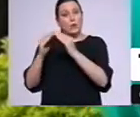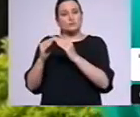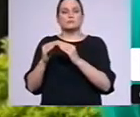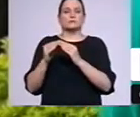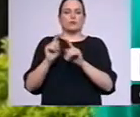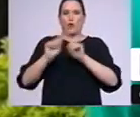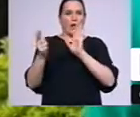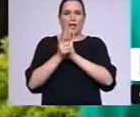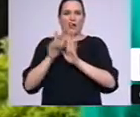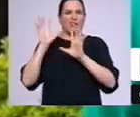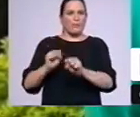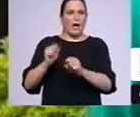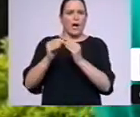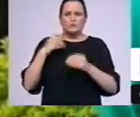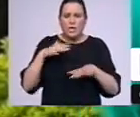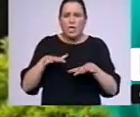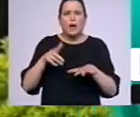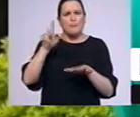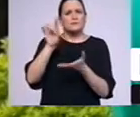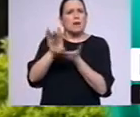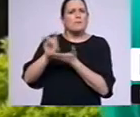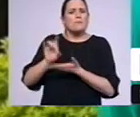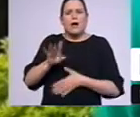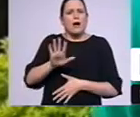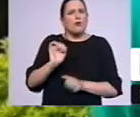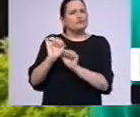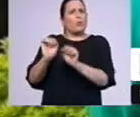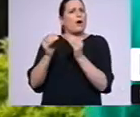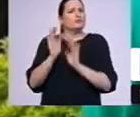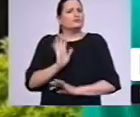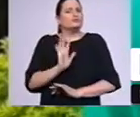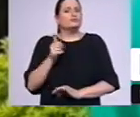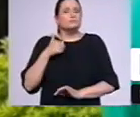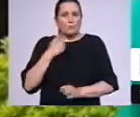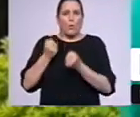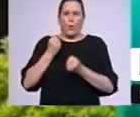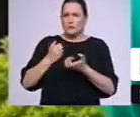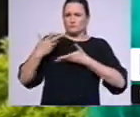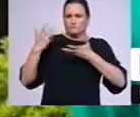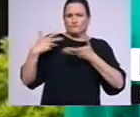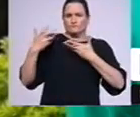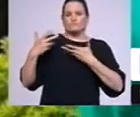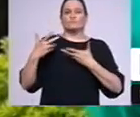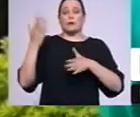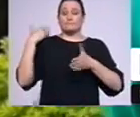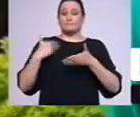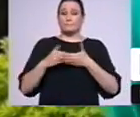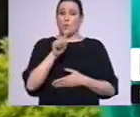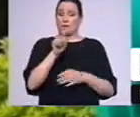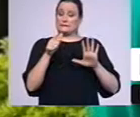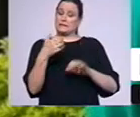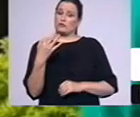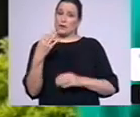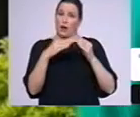invaded. We have since at Chief Albert Lutuli alone. We have since allocated 163 and